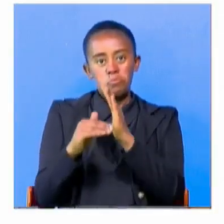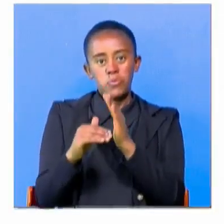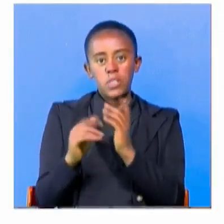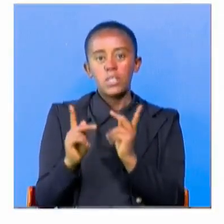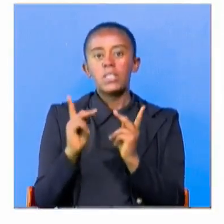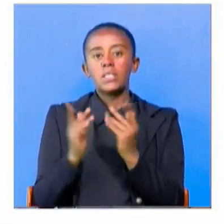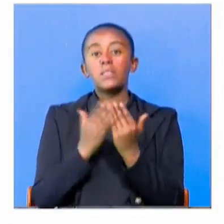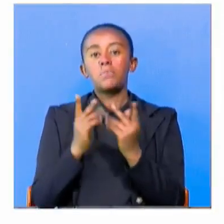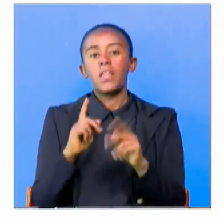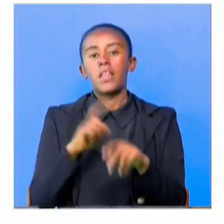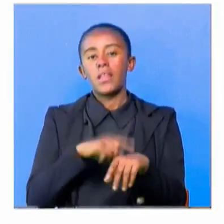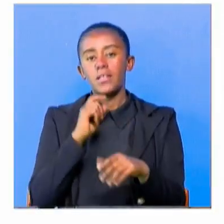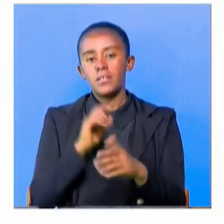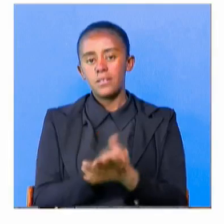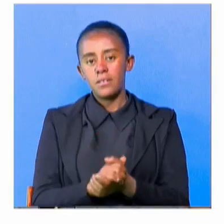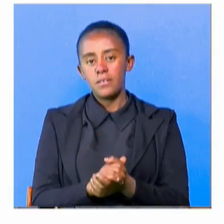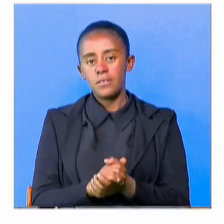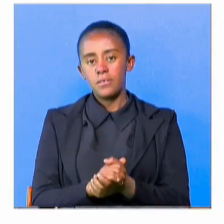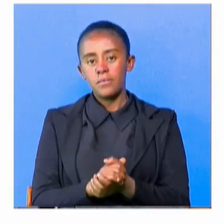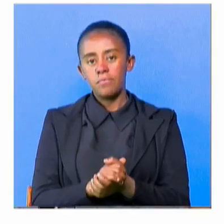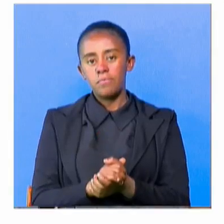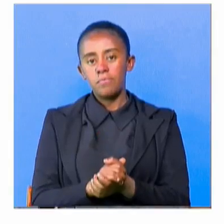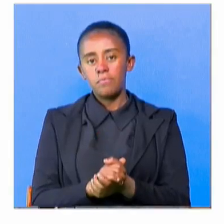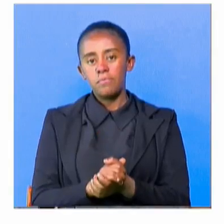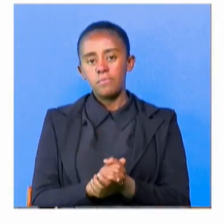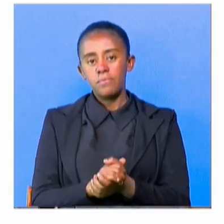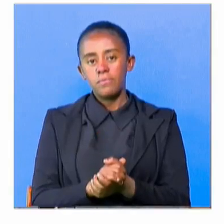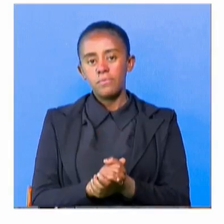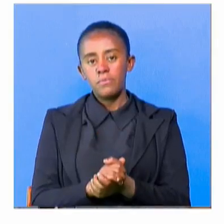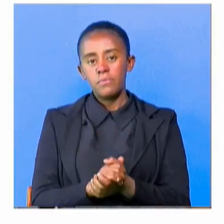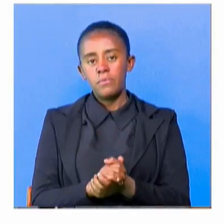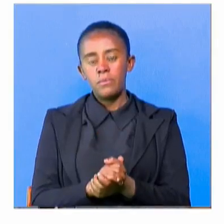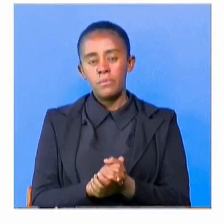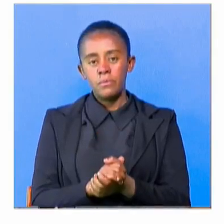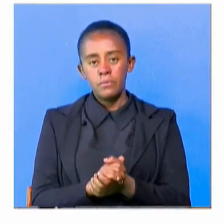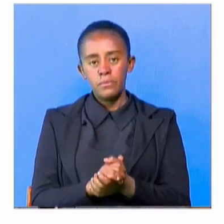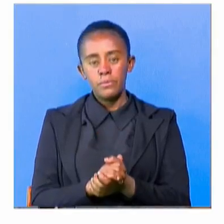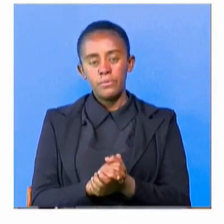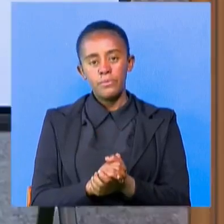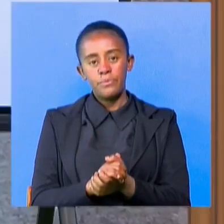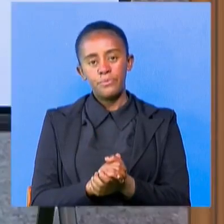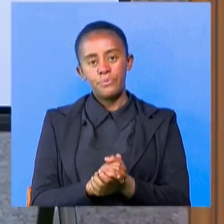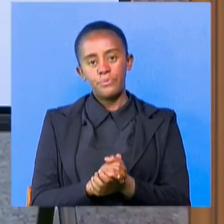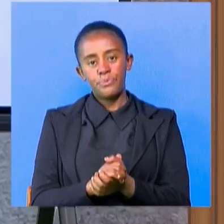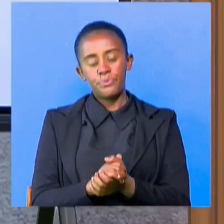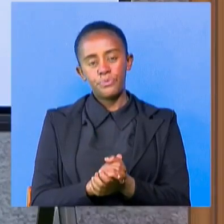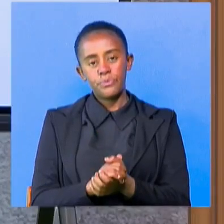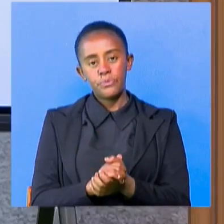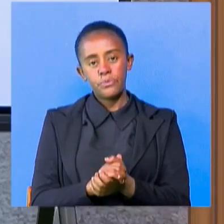tense. Simple present